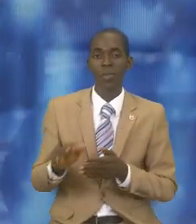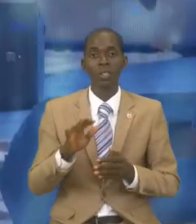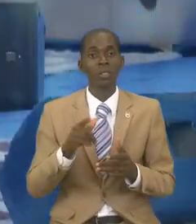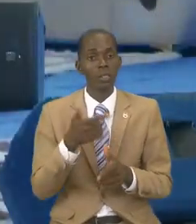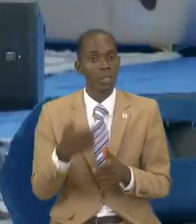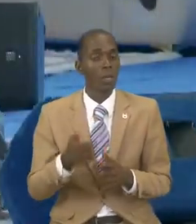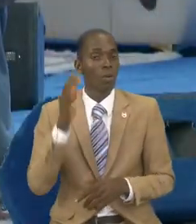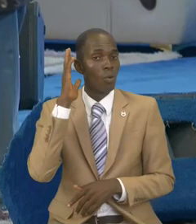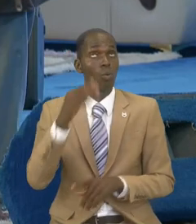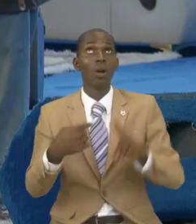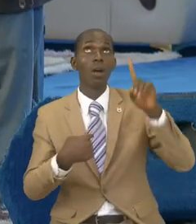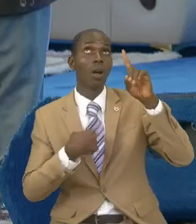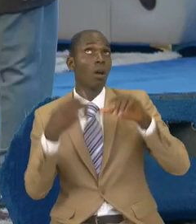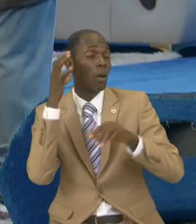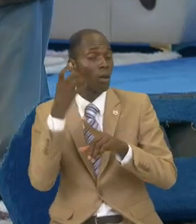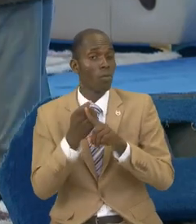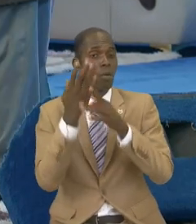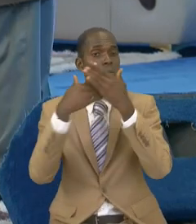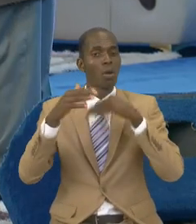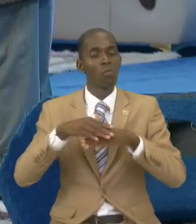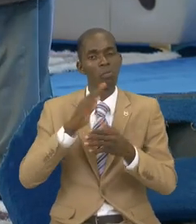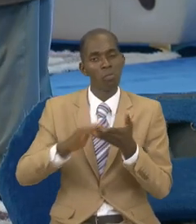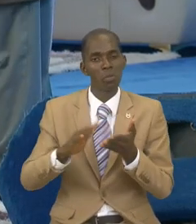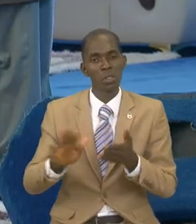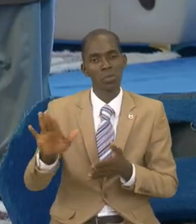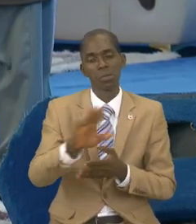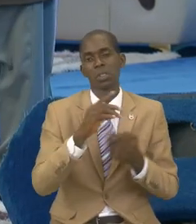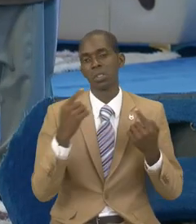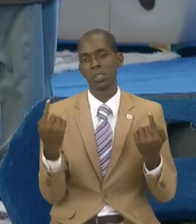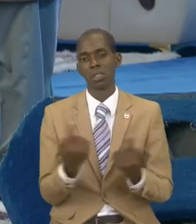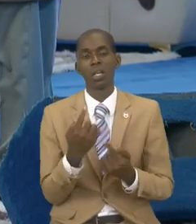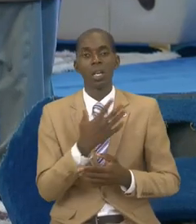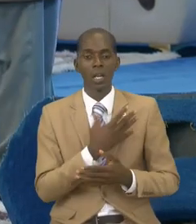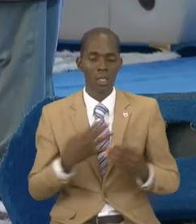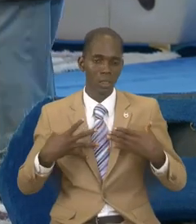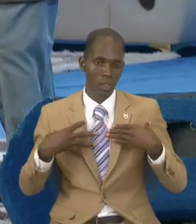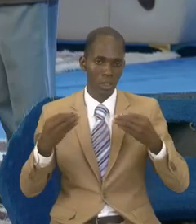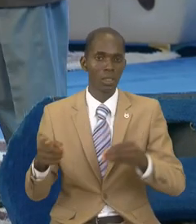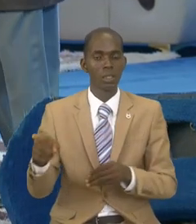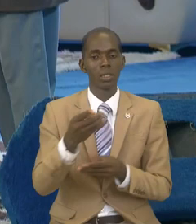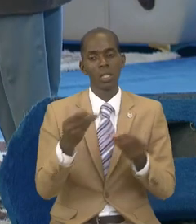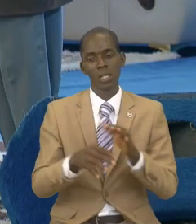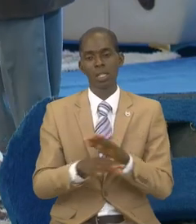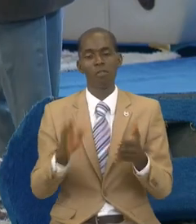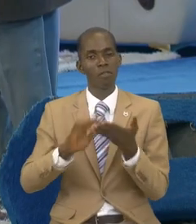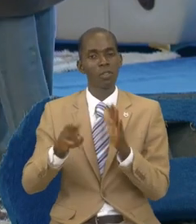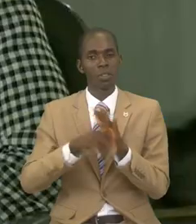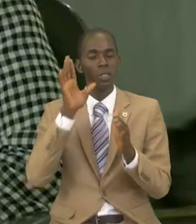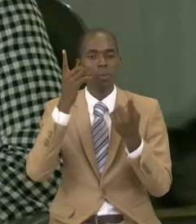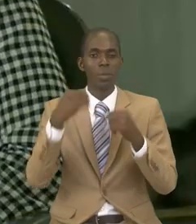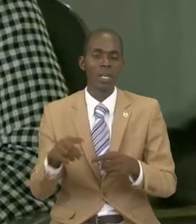hear from heaven, I will forgive their sin and heal their land. Forgiveness will come to